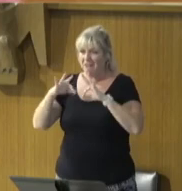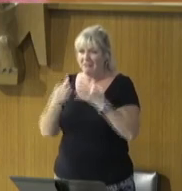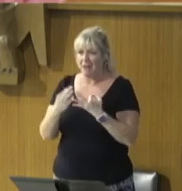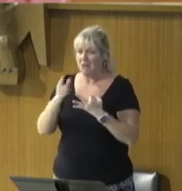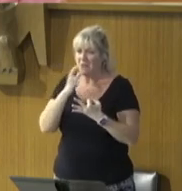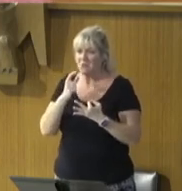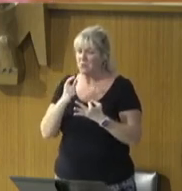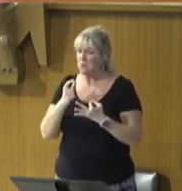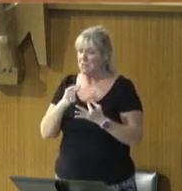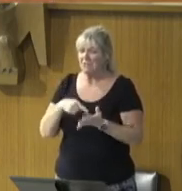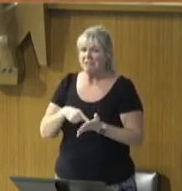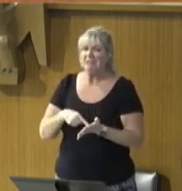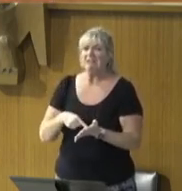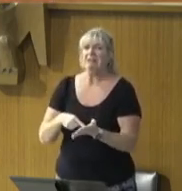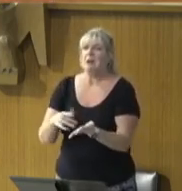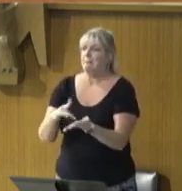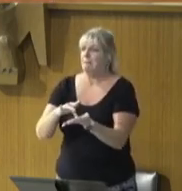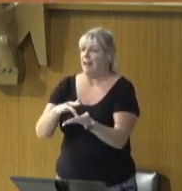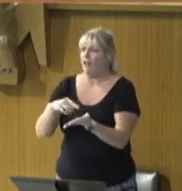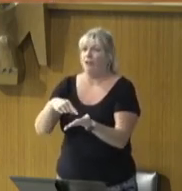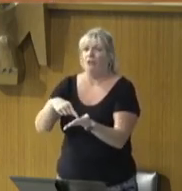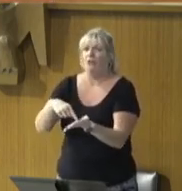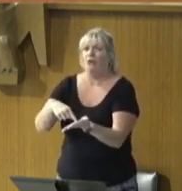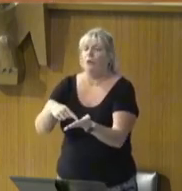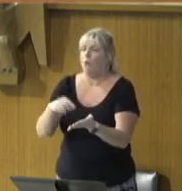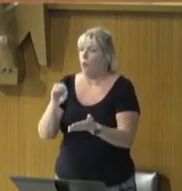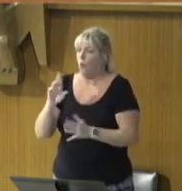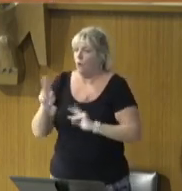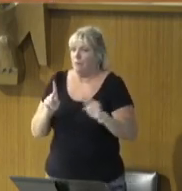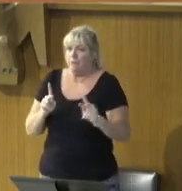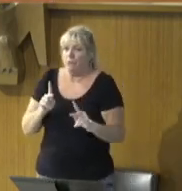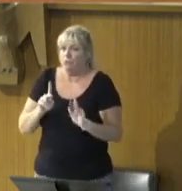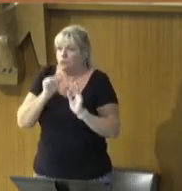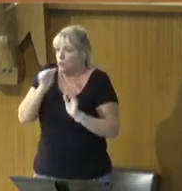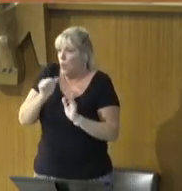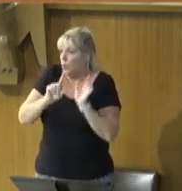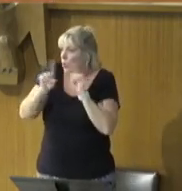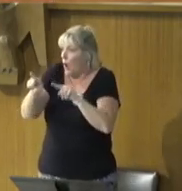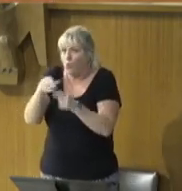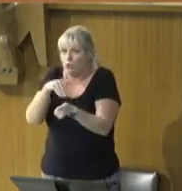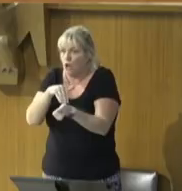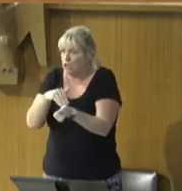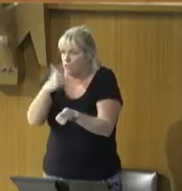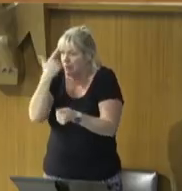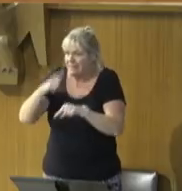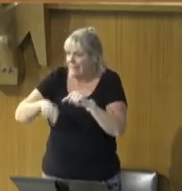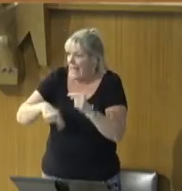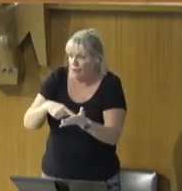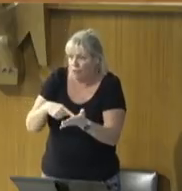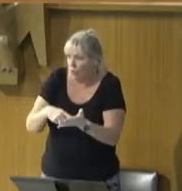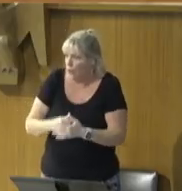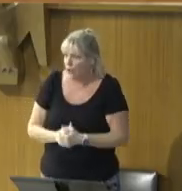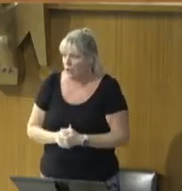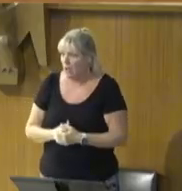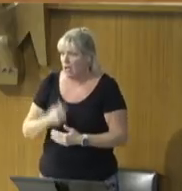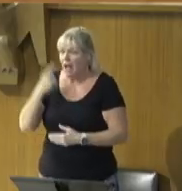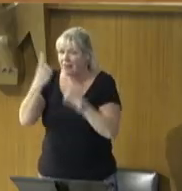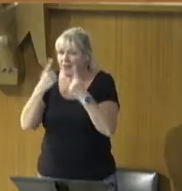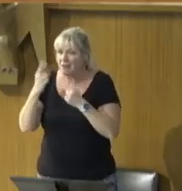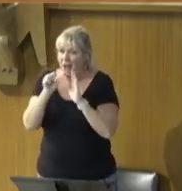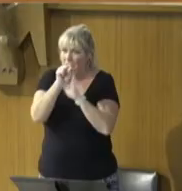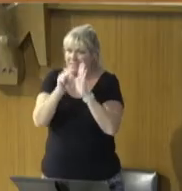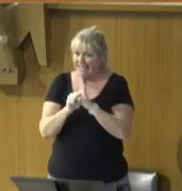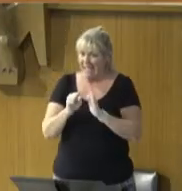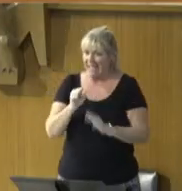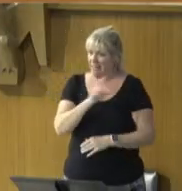debt or people who can't seek medical care because they know they can't afford it. I think about state legislators banning gender-affirming